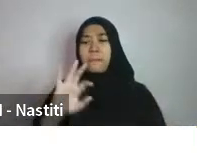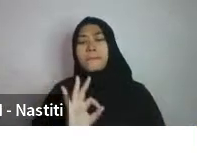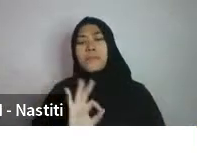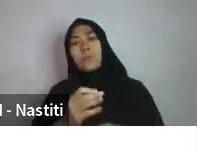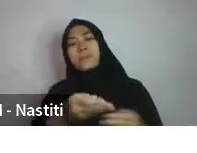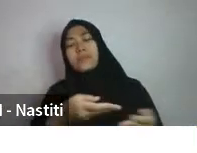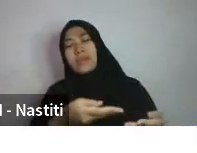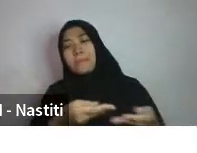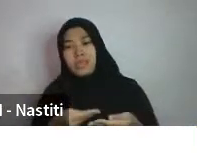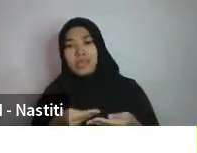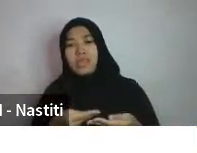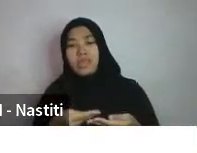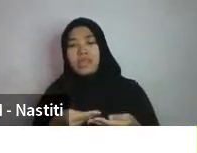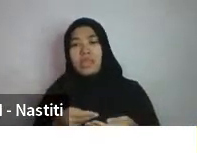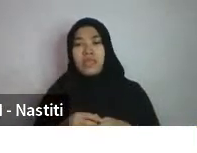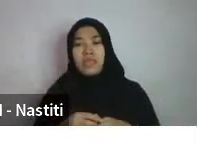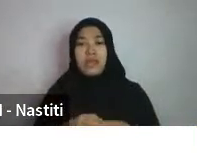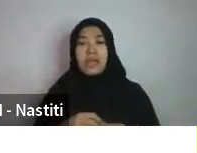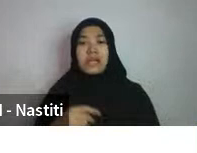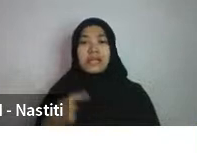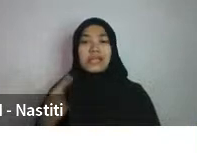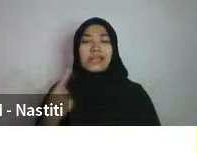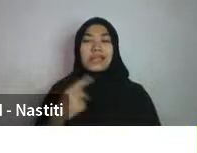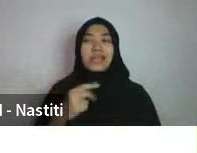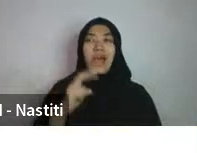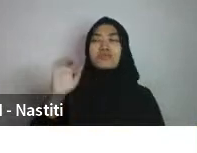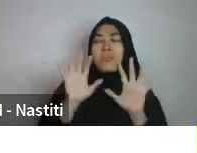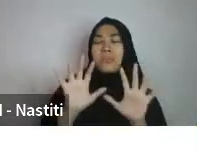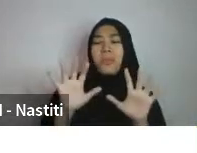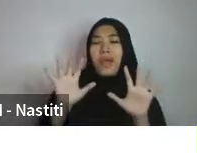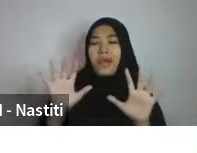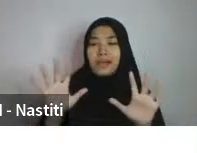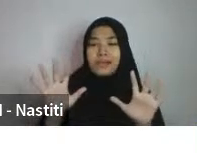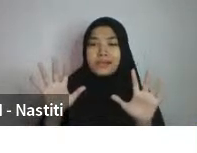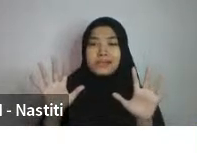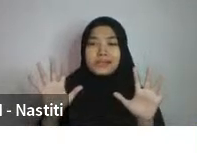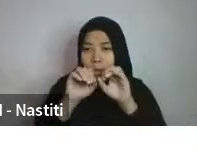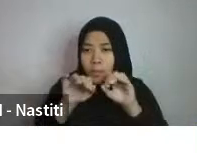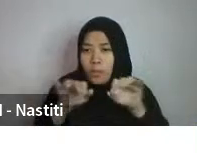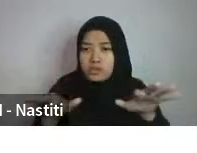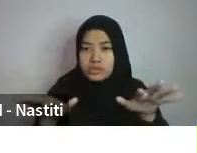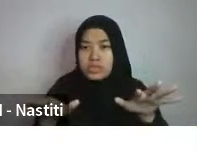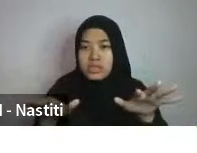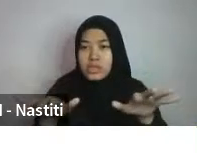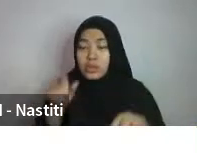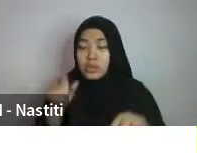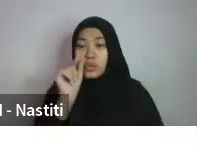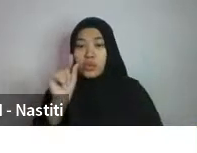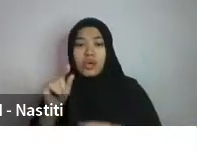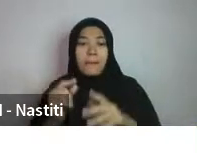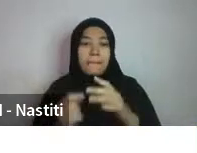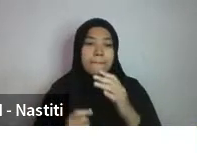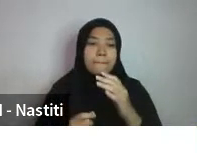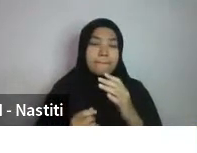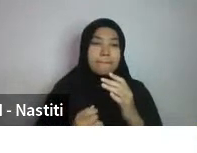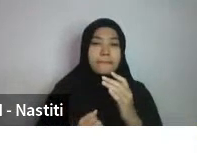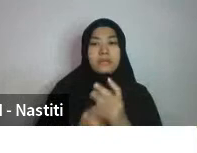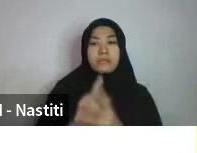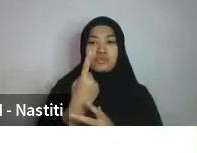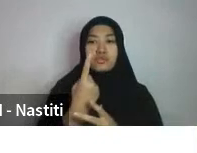inclusion. And when you think about it, it's kind of simple to do. What we do know is that people with